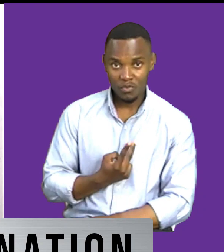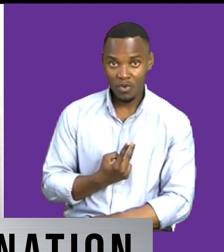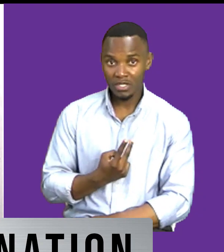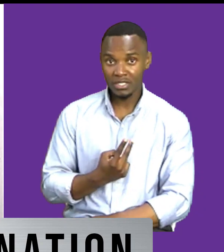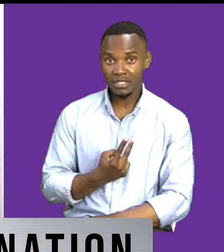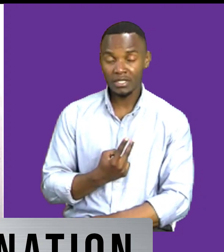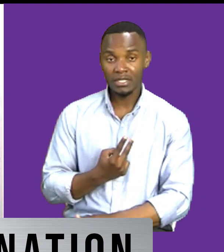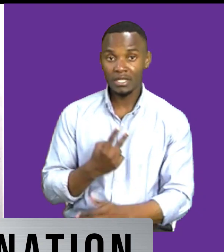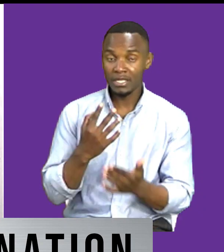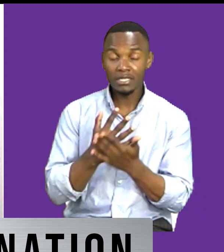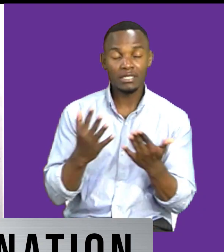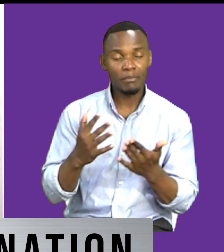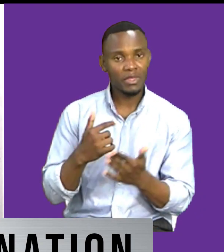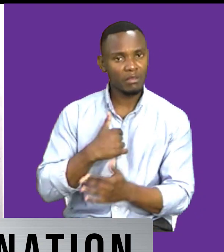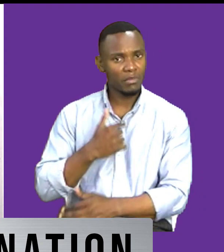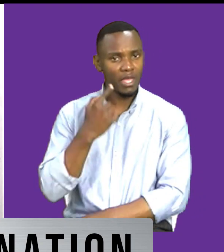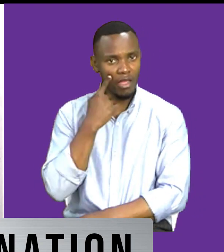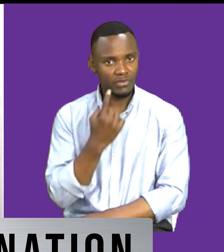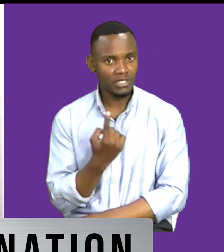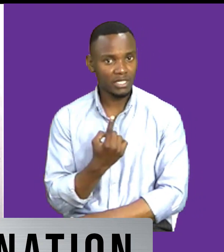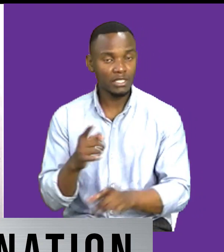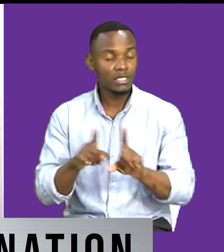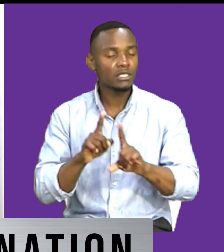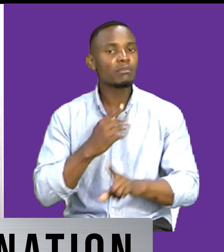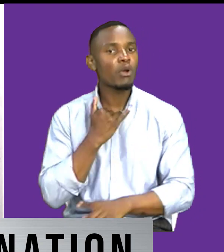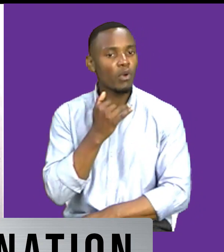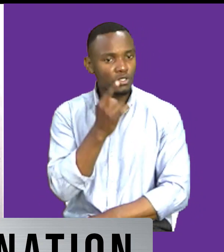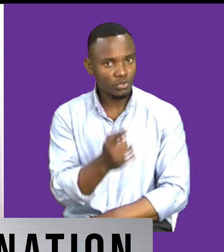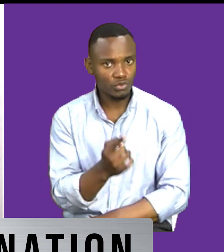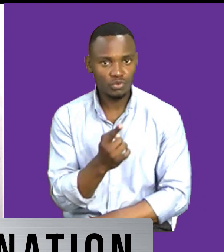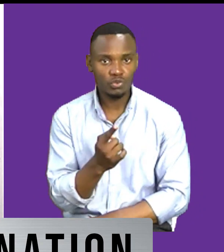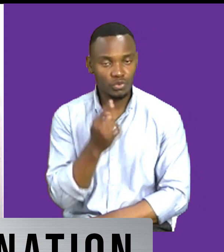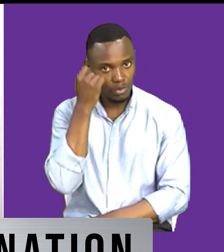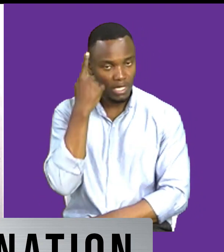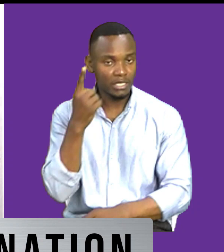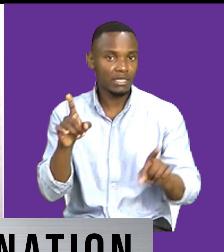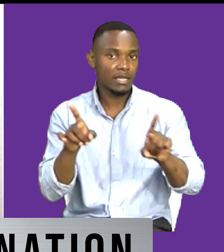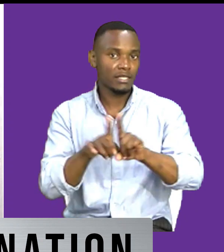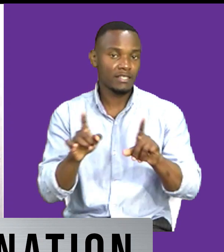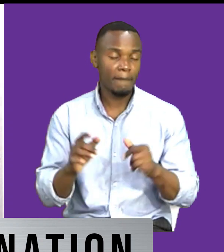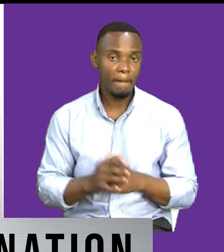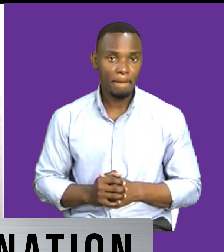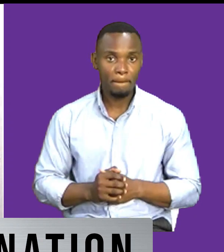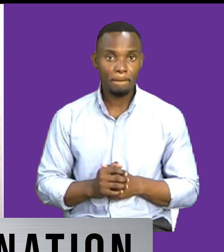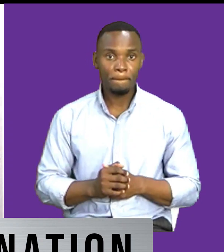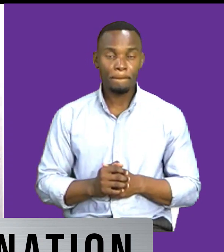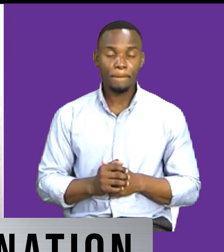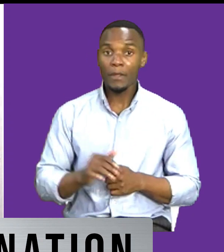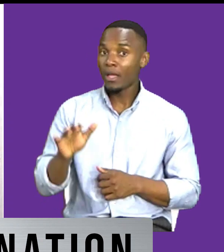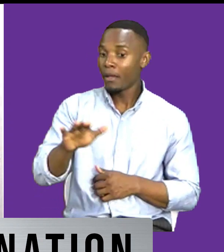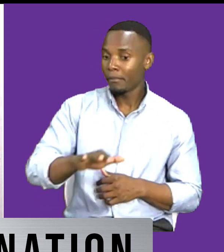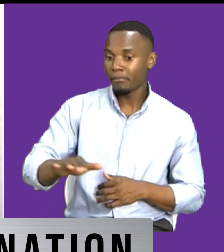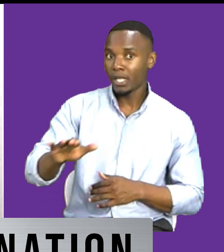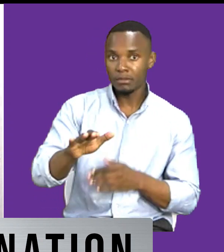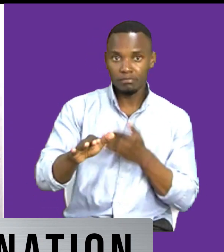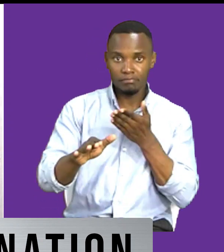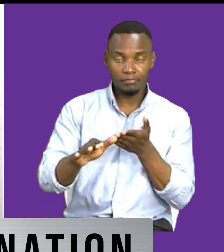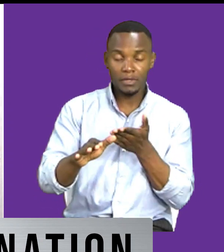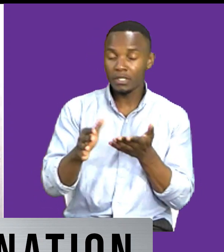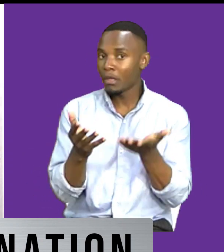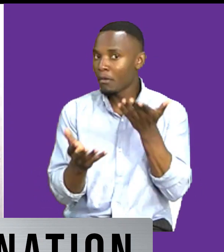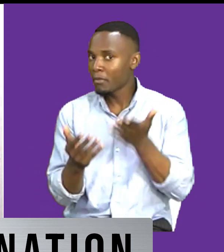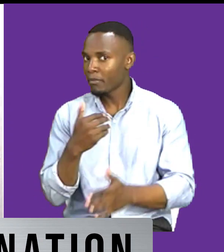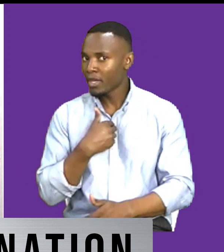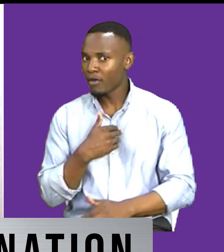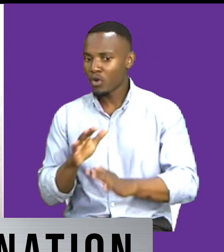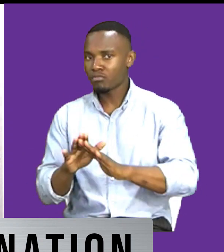it to your mind so that you can see where I'm coming from. You find a place where there is say a